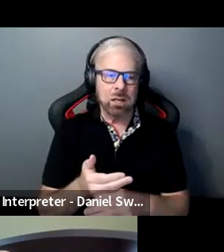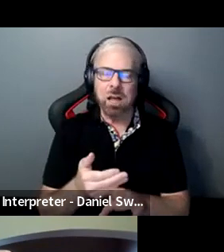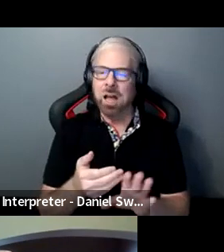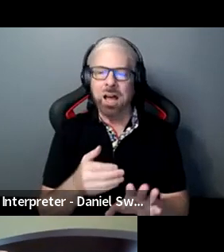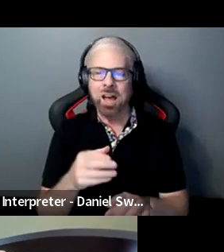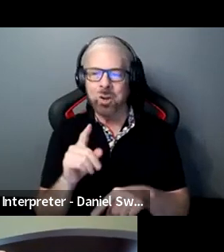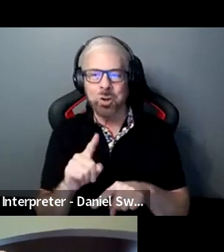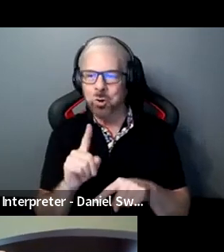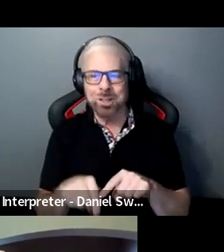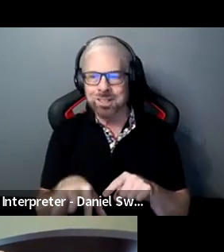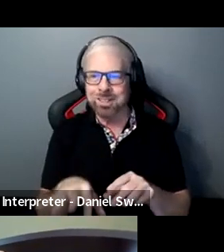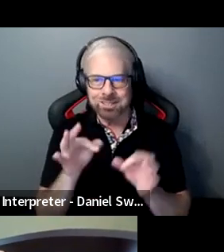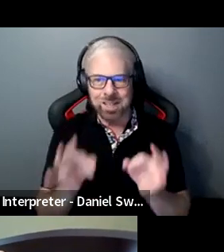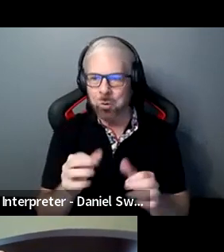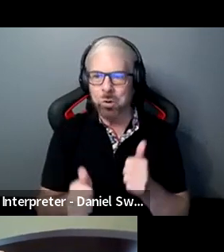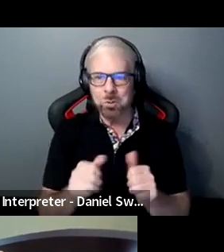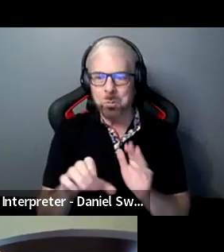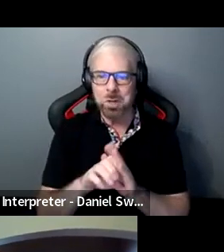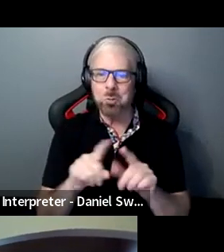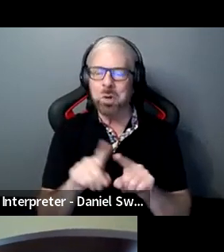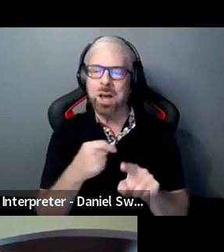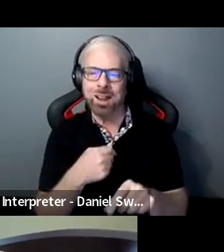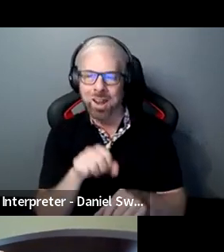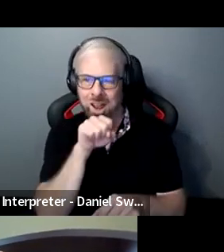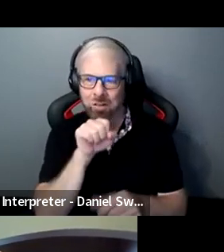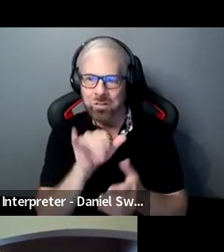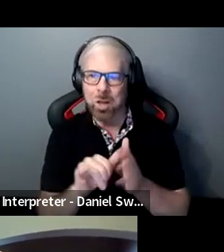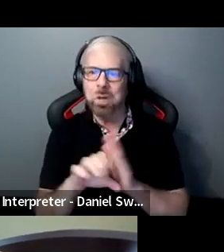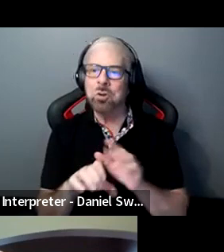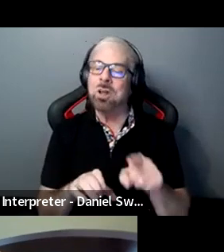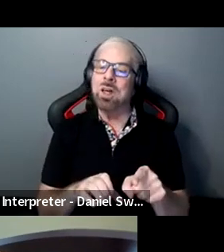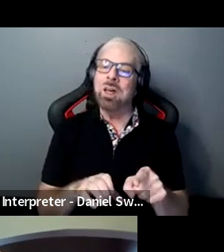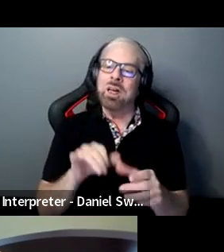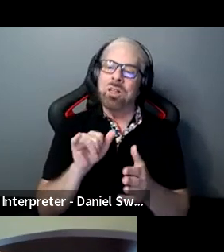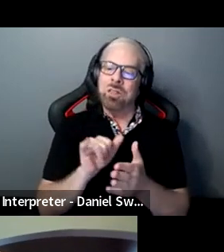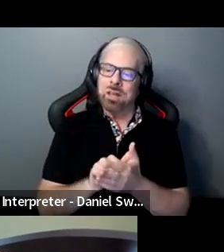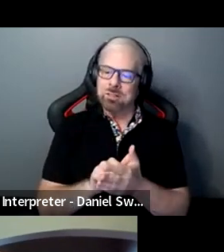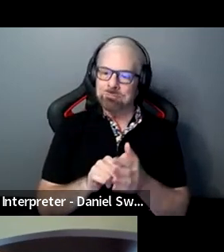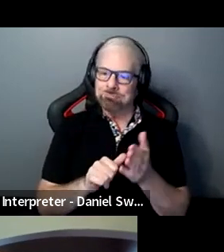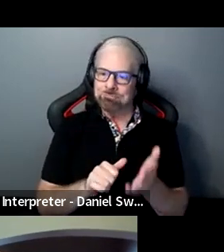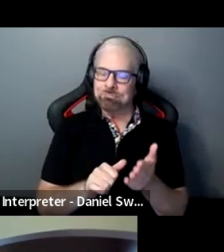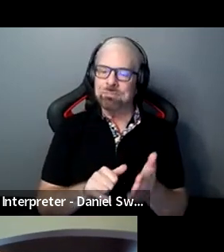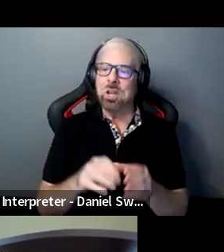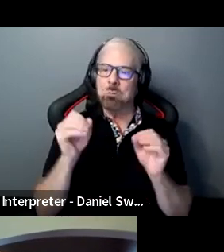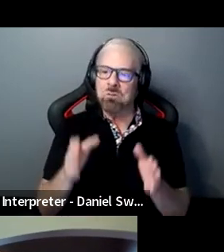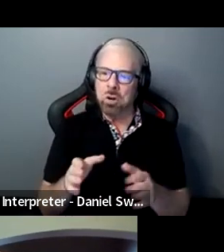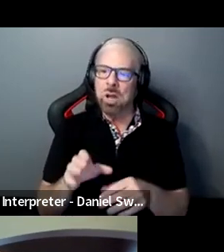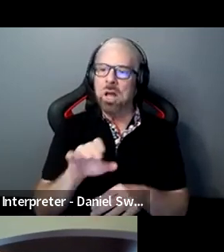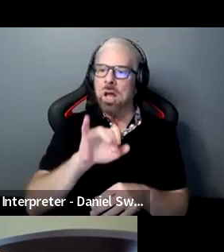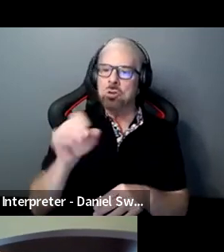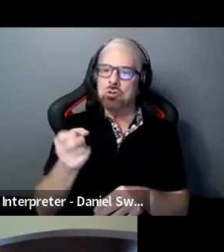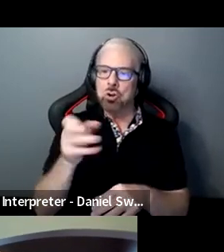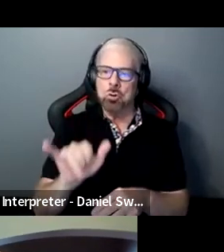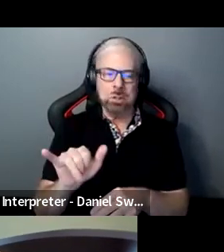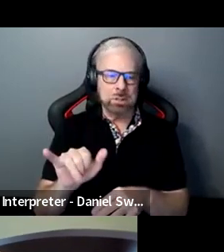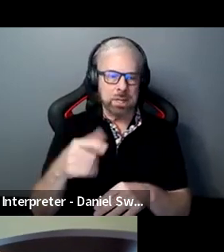picture to use. But this is the one that he and Professor Josy Gittler, who's at the